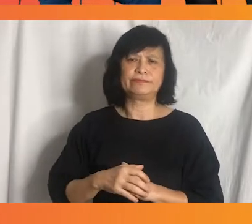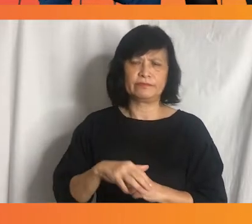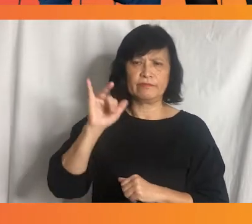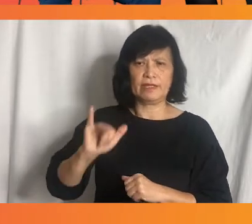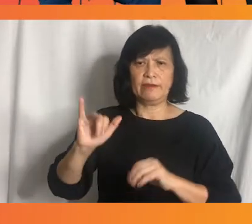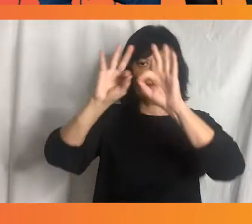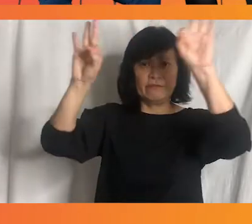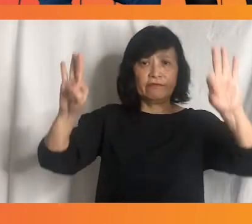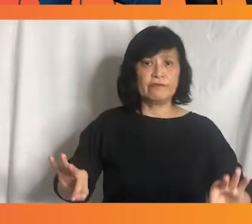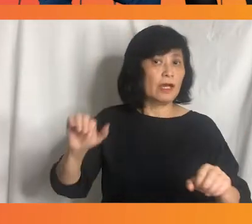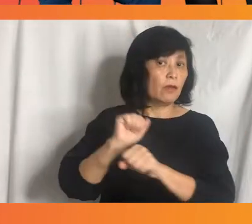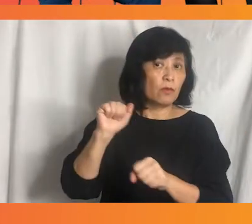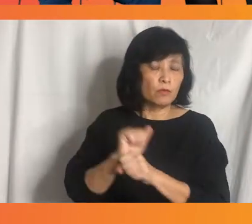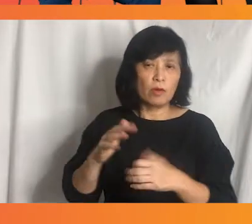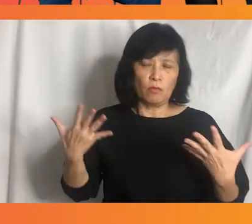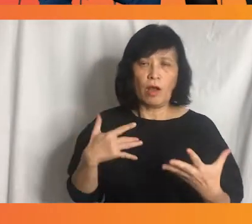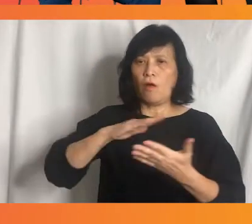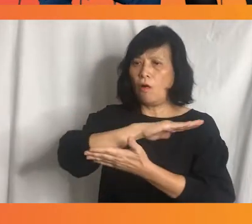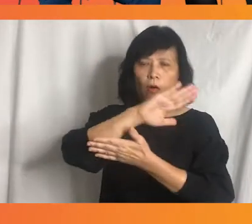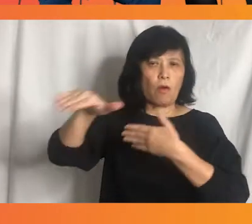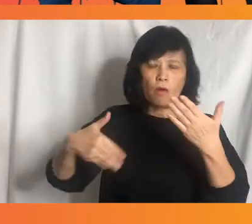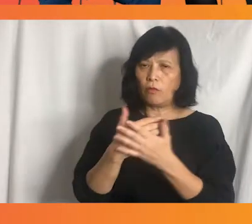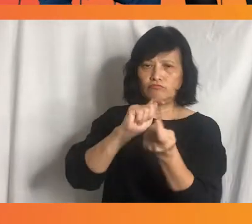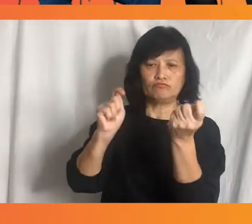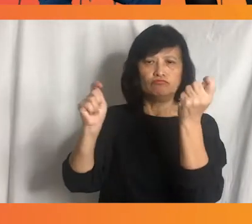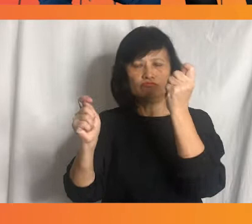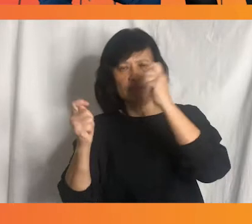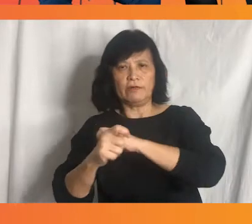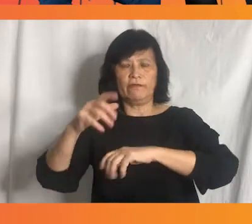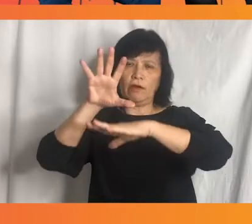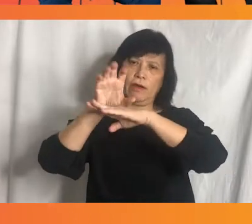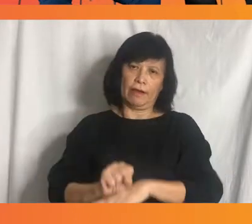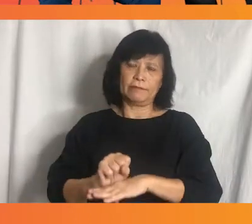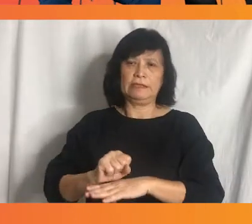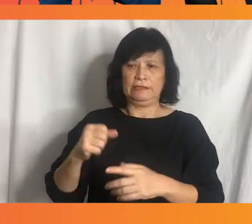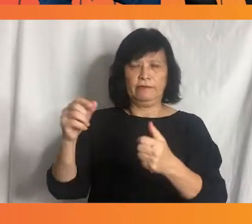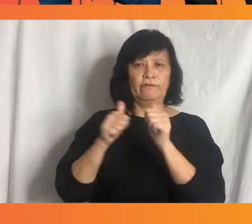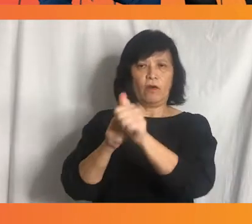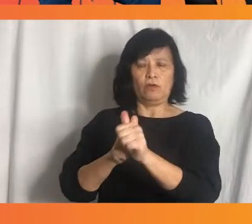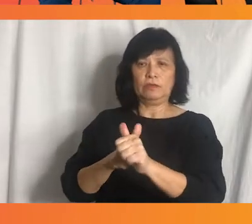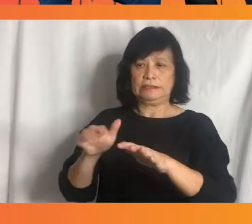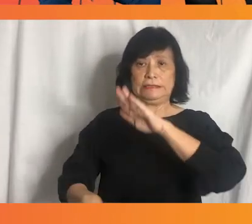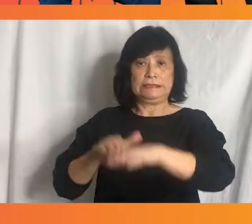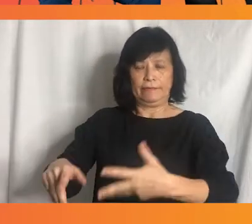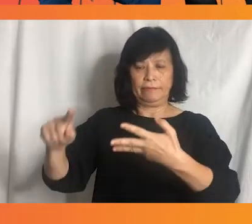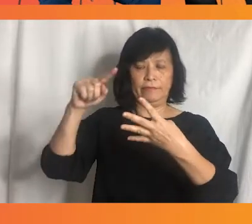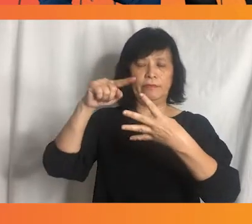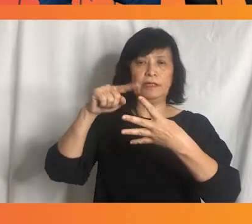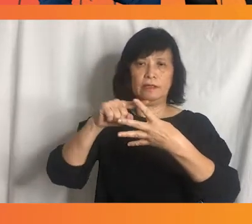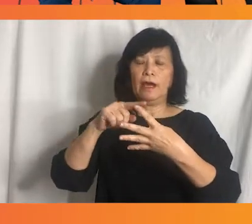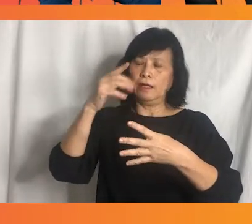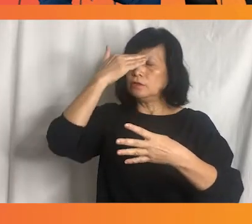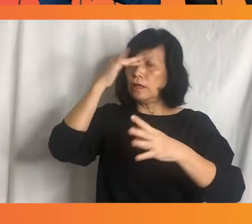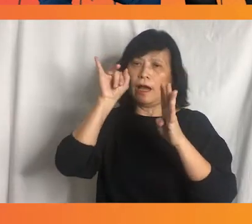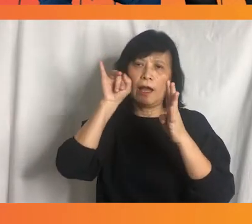The framework is to form or change a habit consists of four main steps. One is to identify the